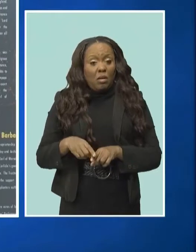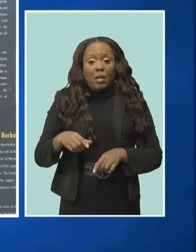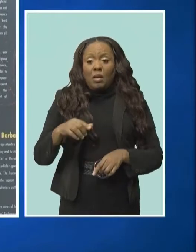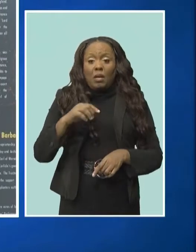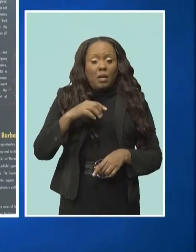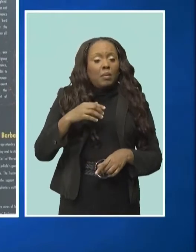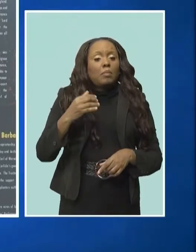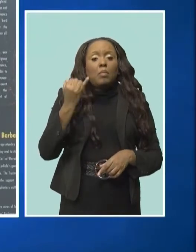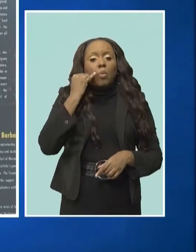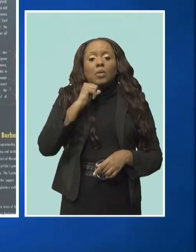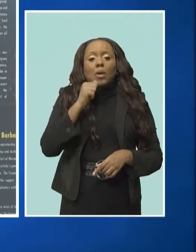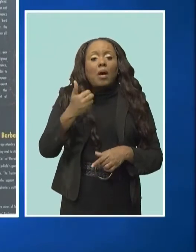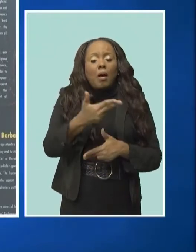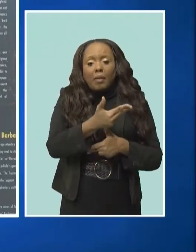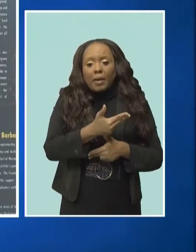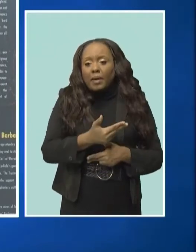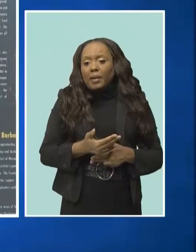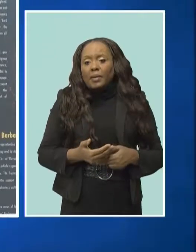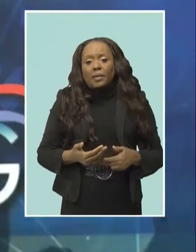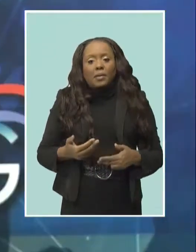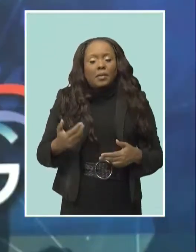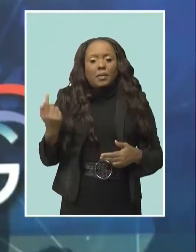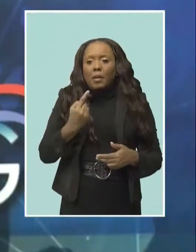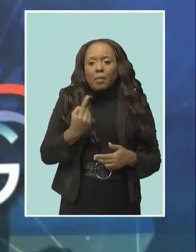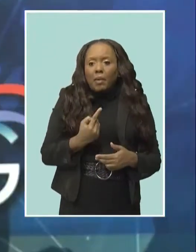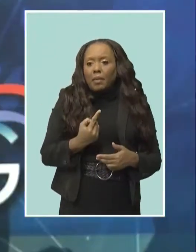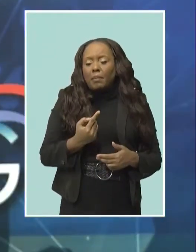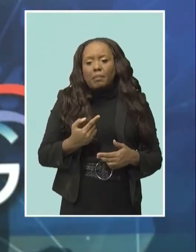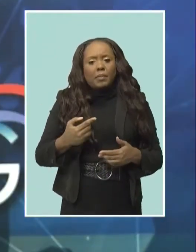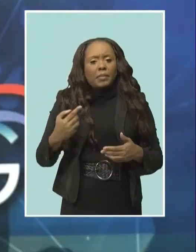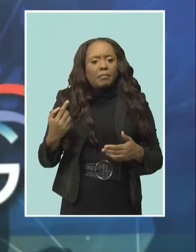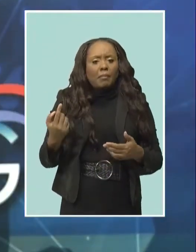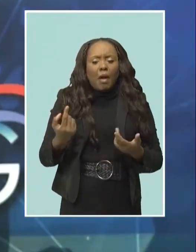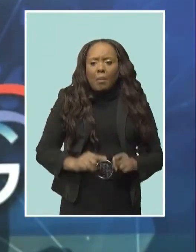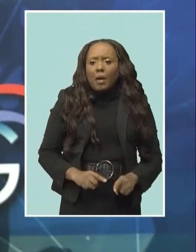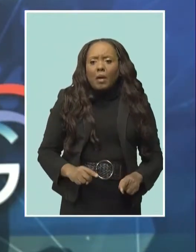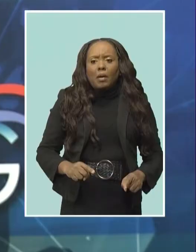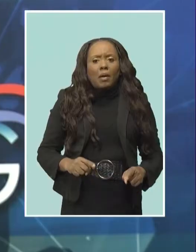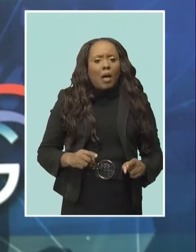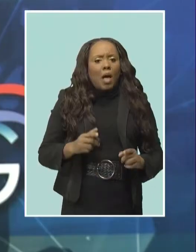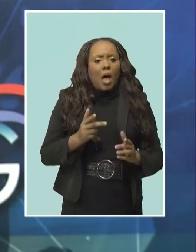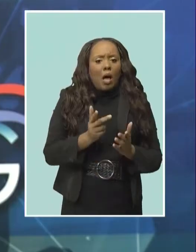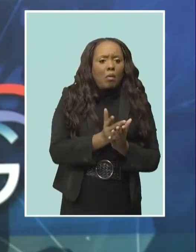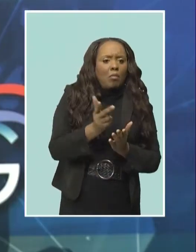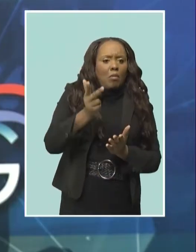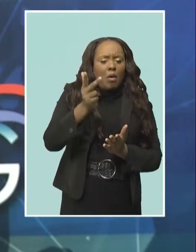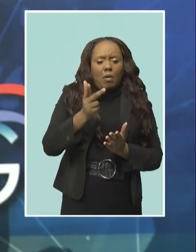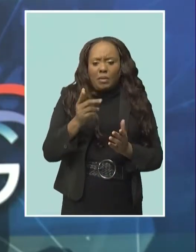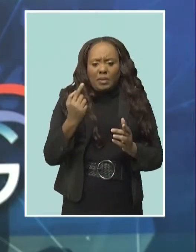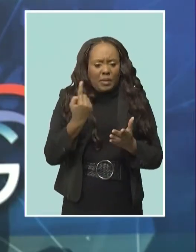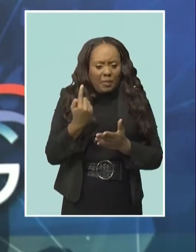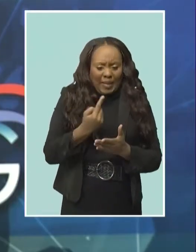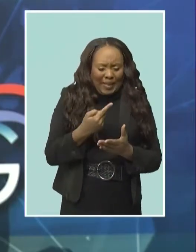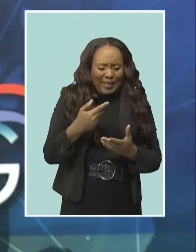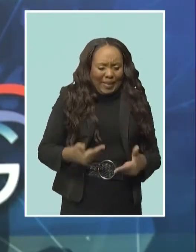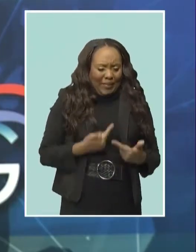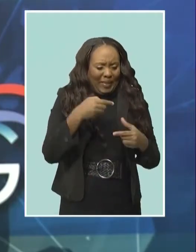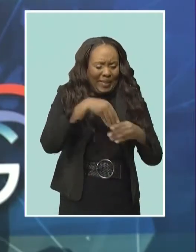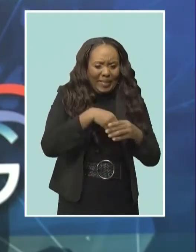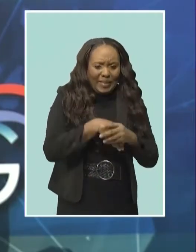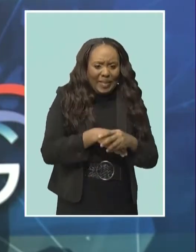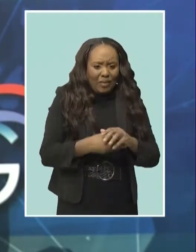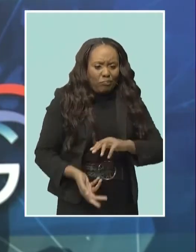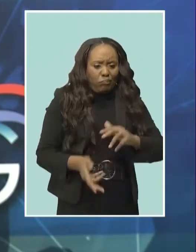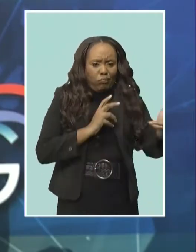create other hazards for you. A two-vehicle smash-up at 4 Road St. John around 1:30